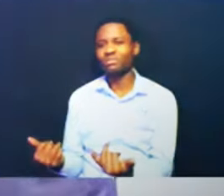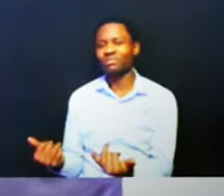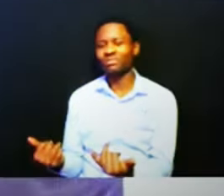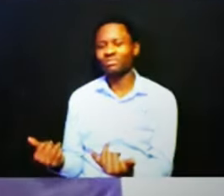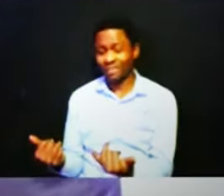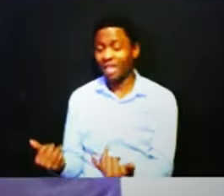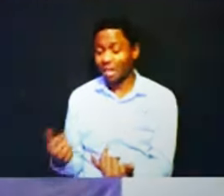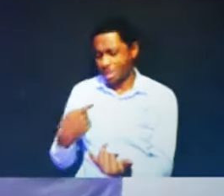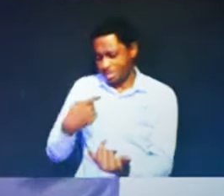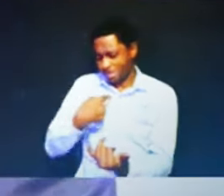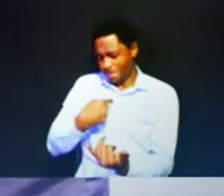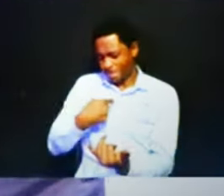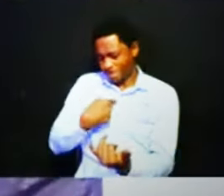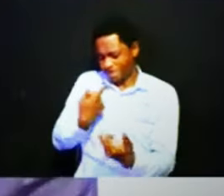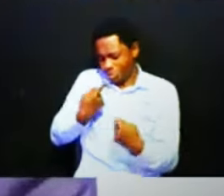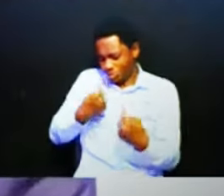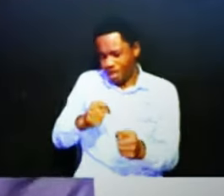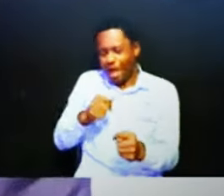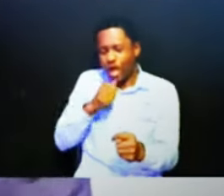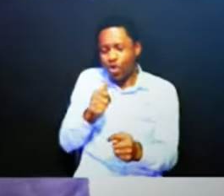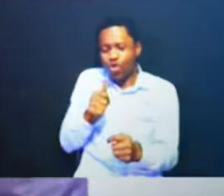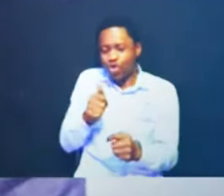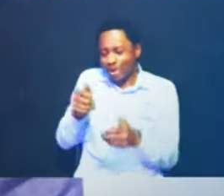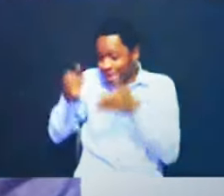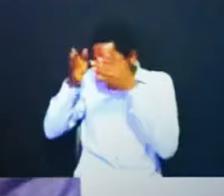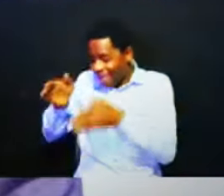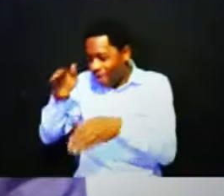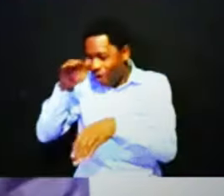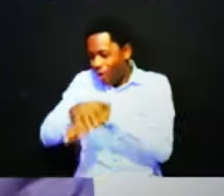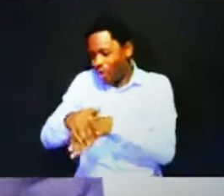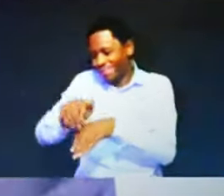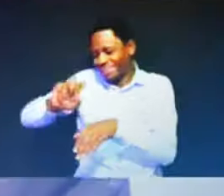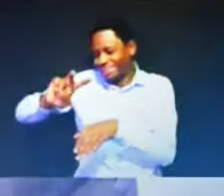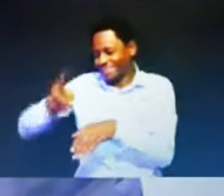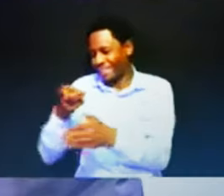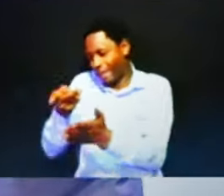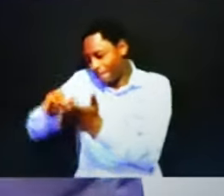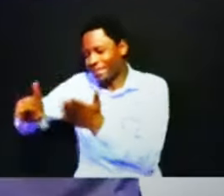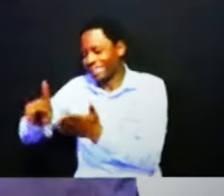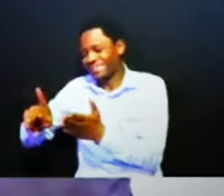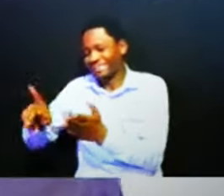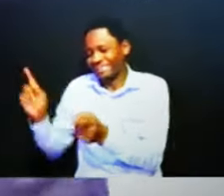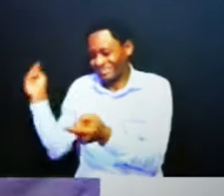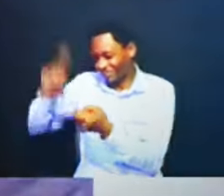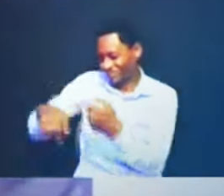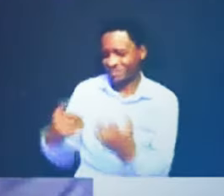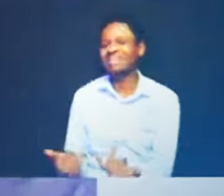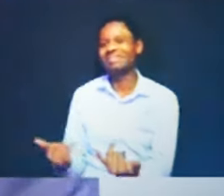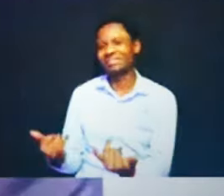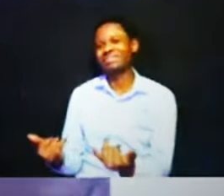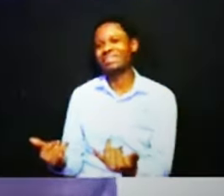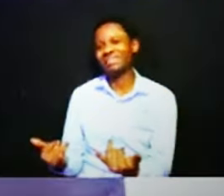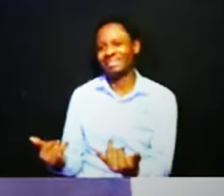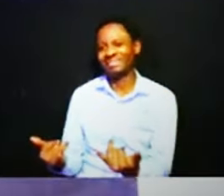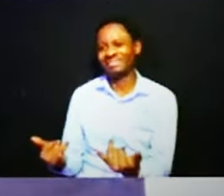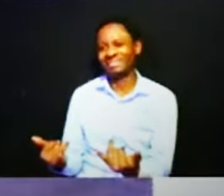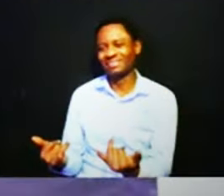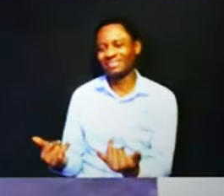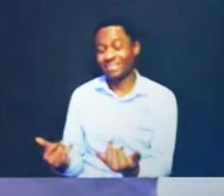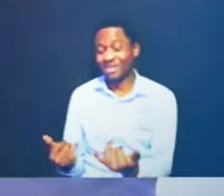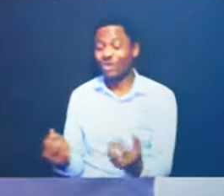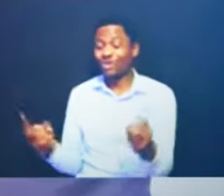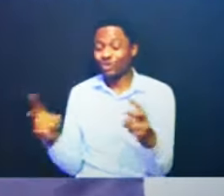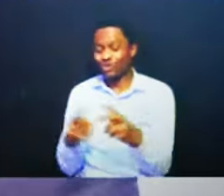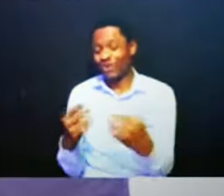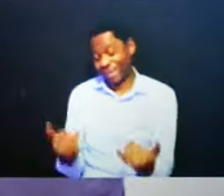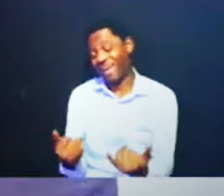with the last part. Now, my shut down, I mean, to us, and Koya, Uncle Sia, you know, BC, and so I'm glad to talk about the last